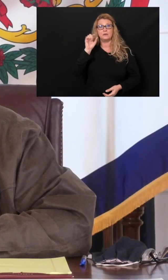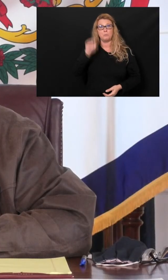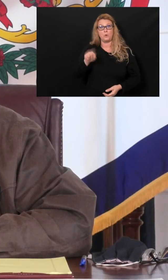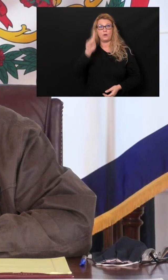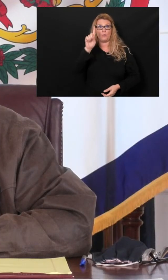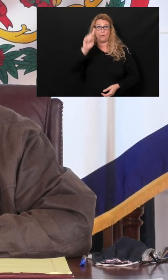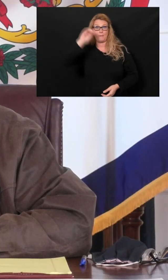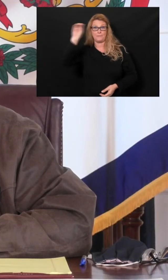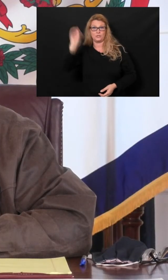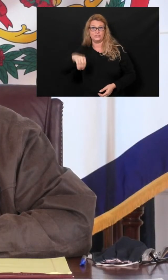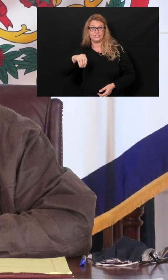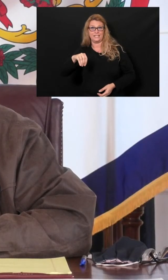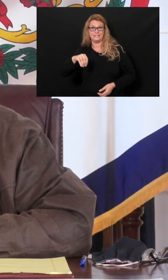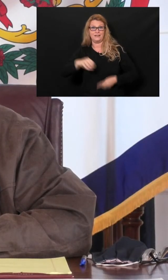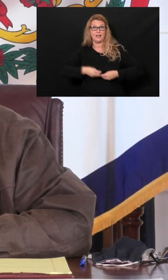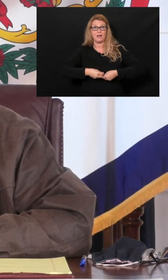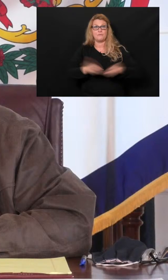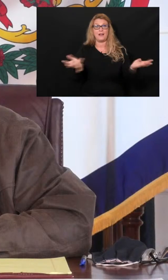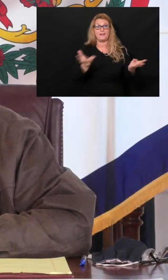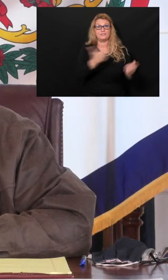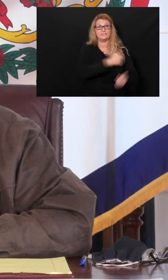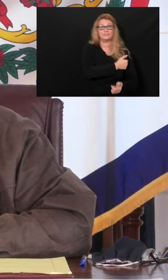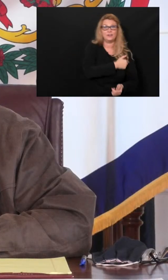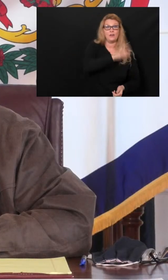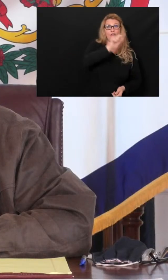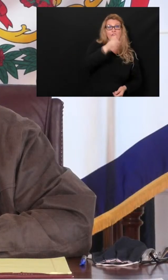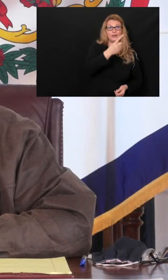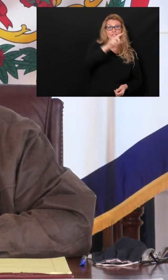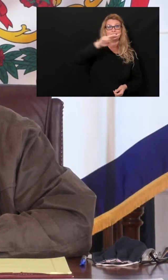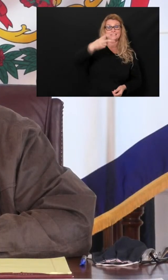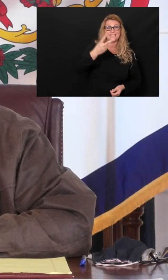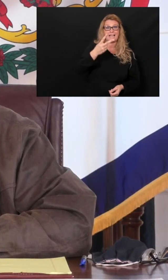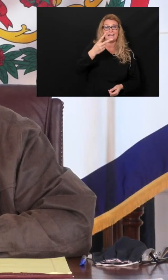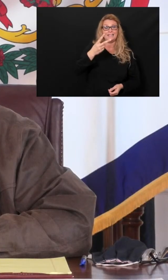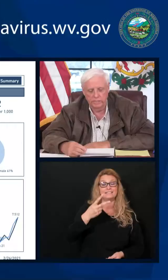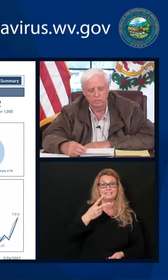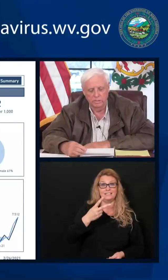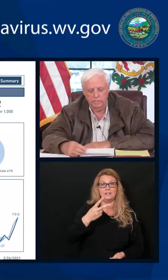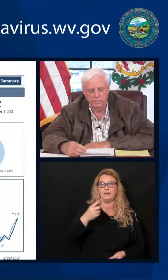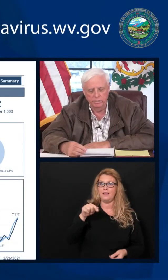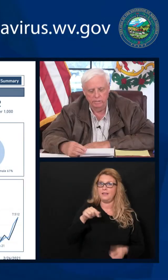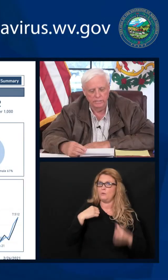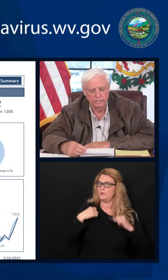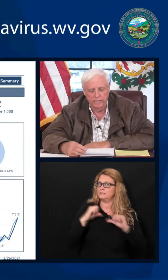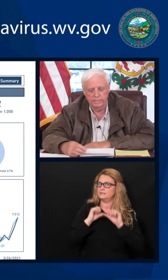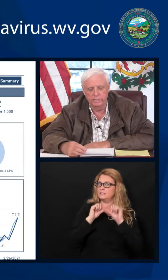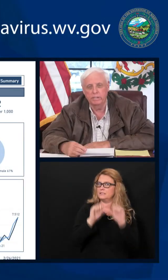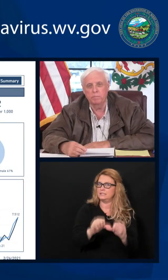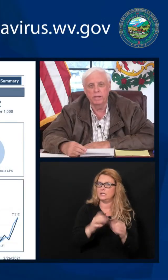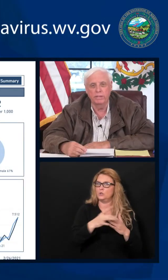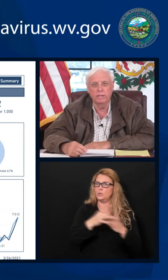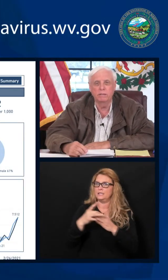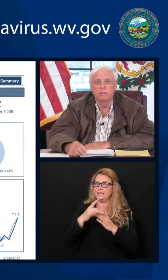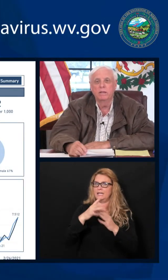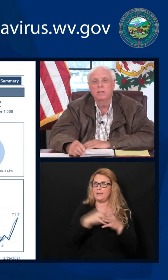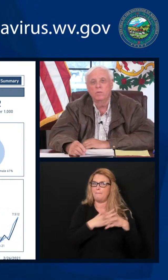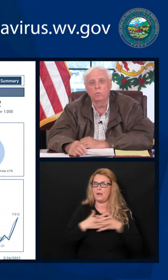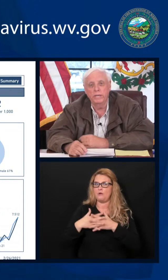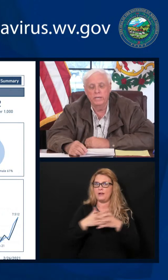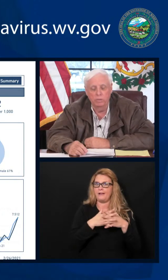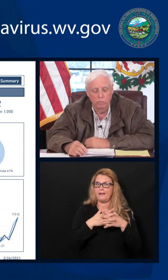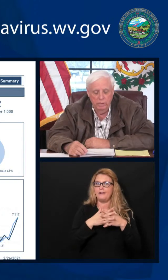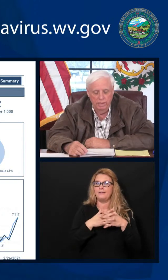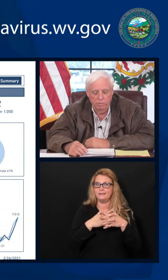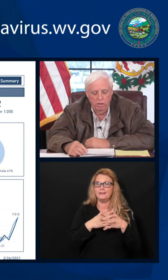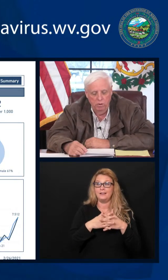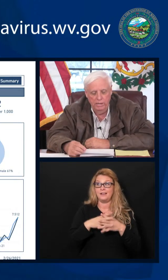90.1% of the administration rate for first and second round doses. You know, we still continue to lead the nation, and by the end of the